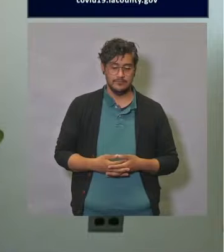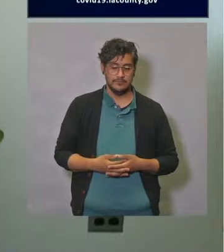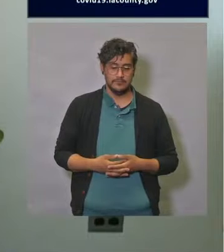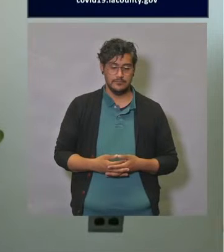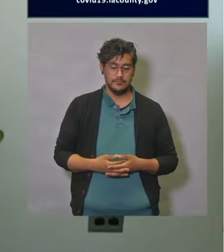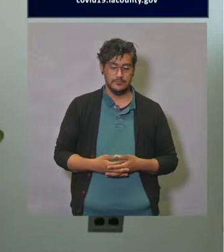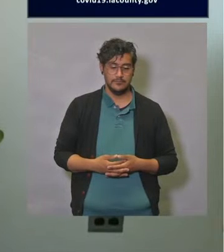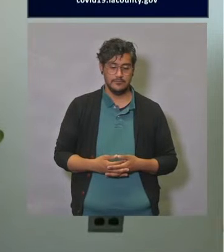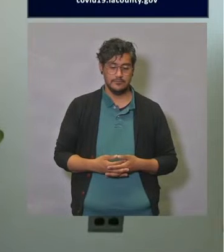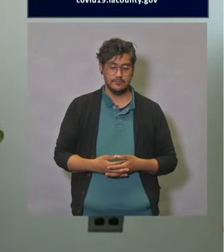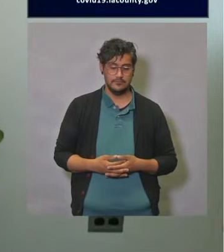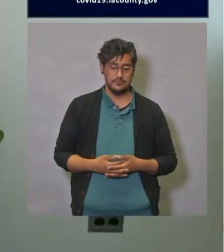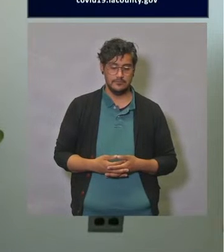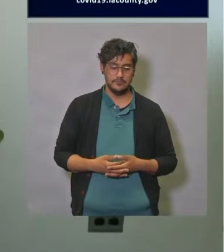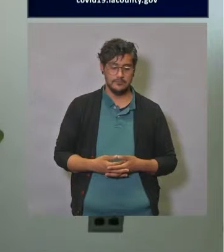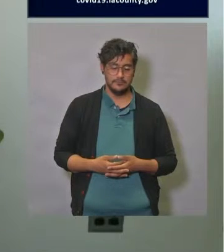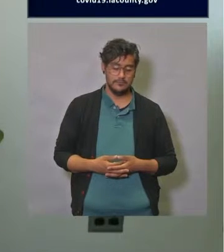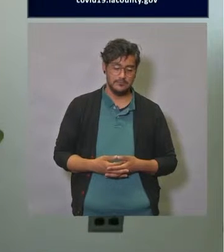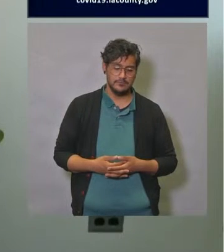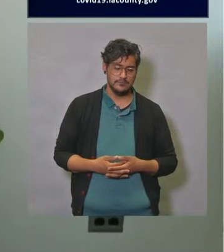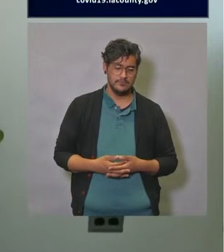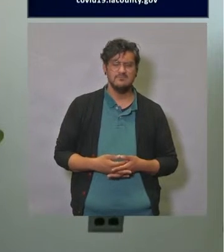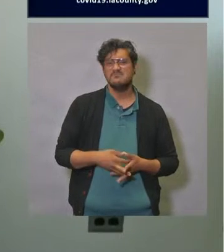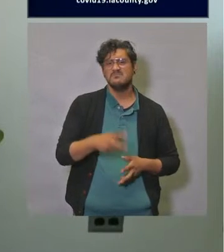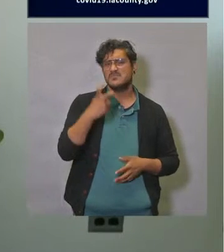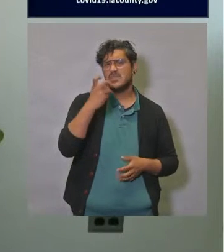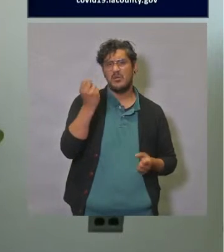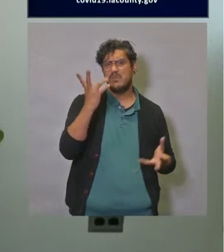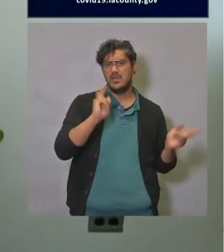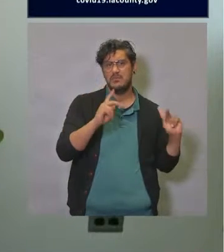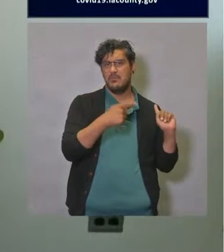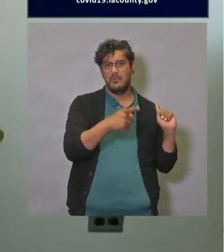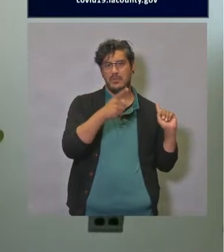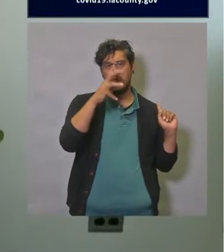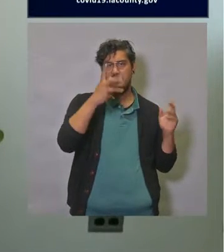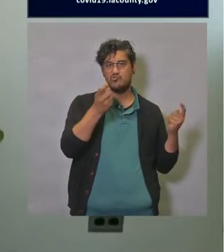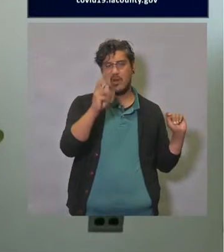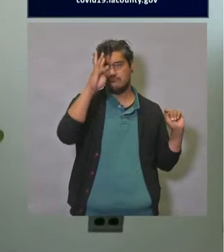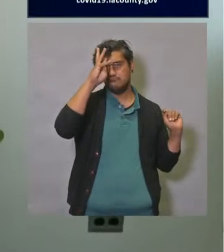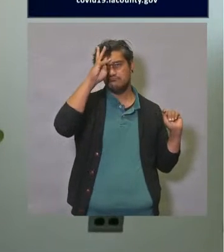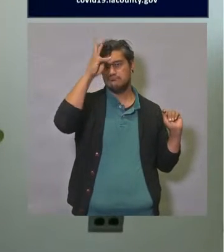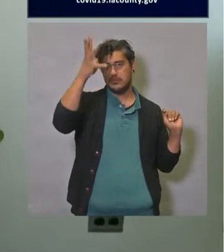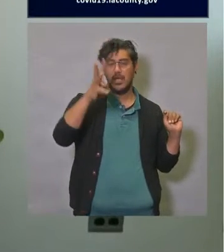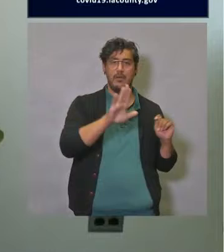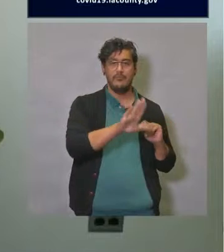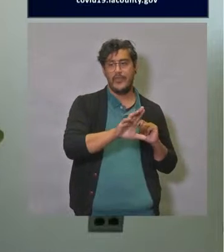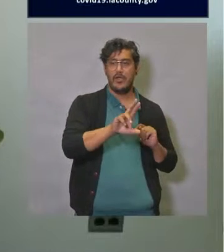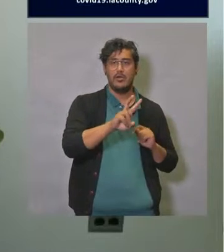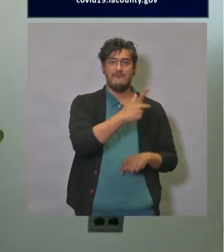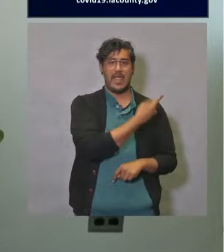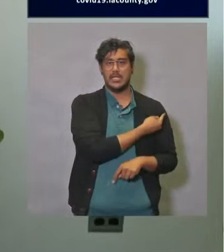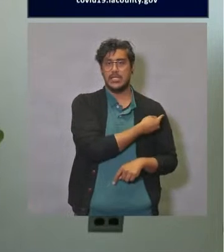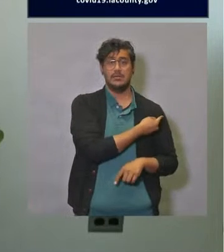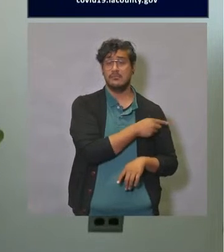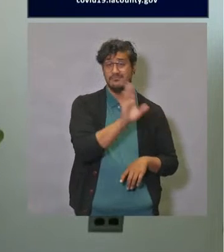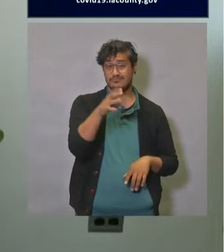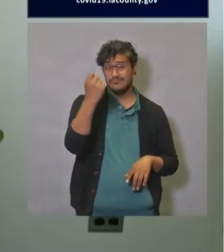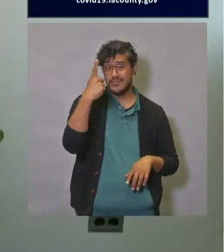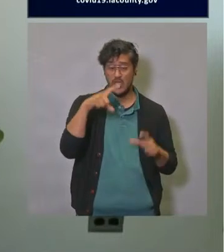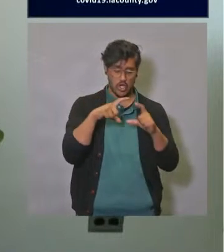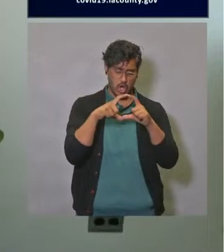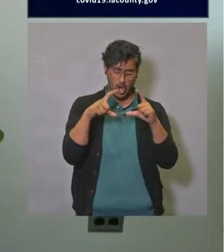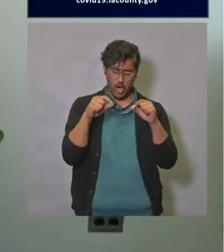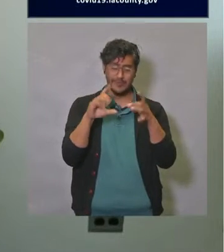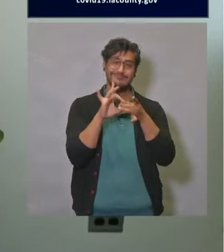themselves a bogus record of vaccination. These cards do tie back to a database. So just so that